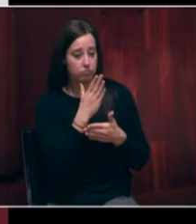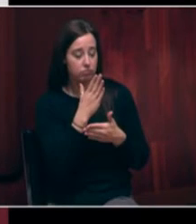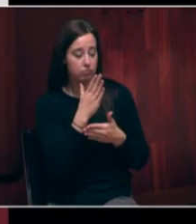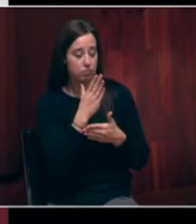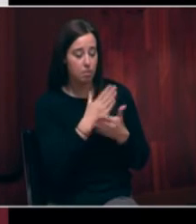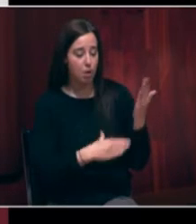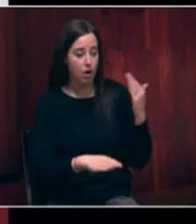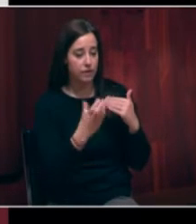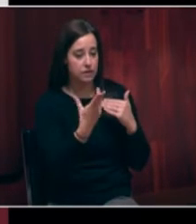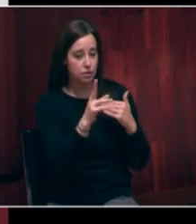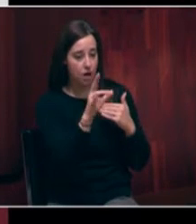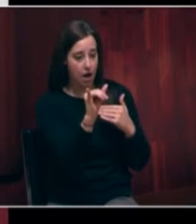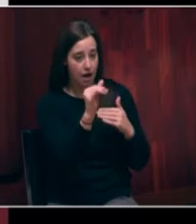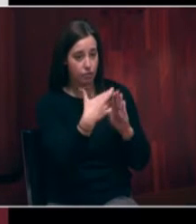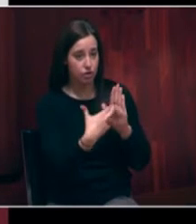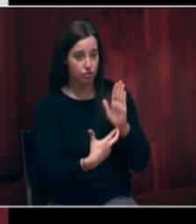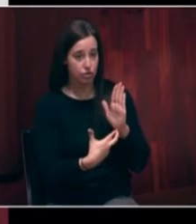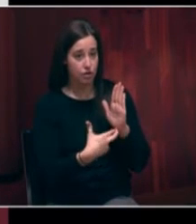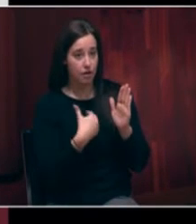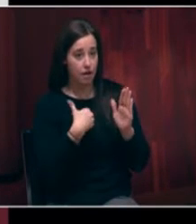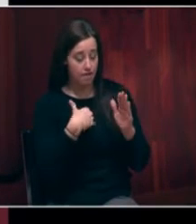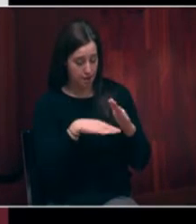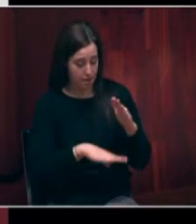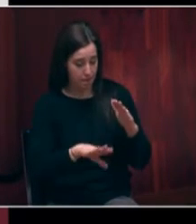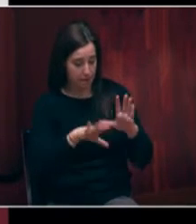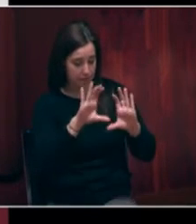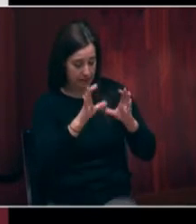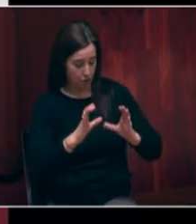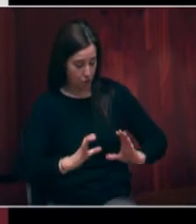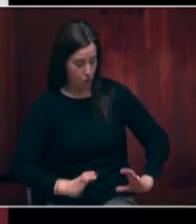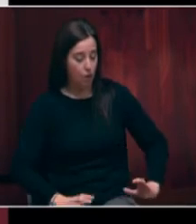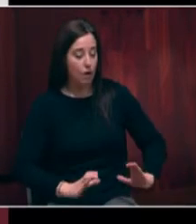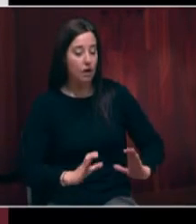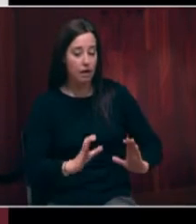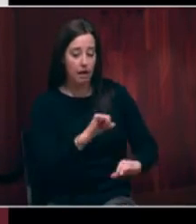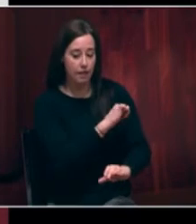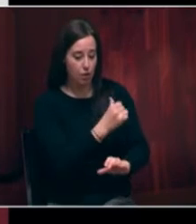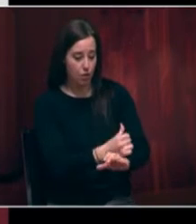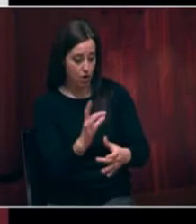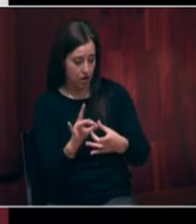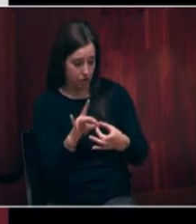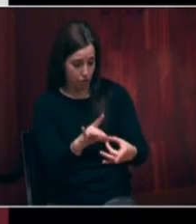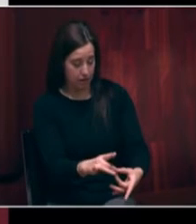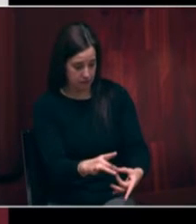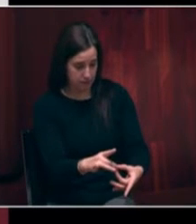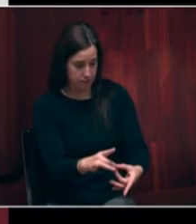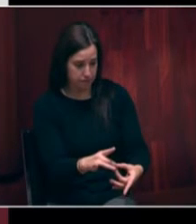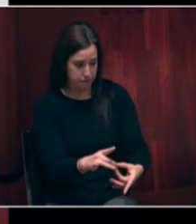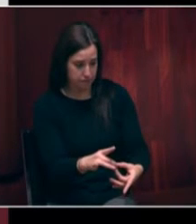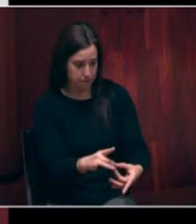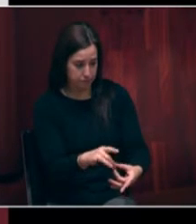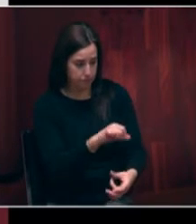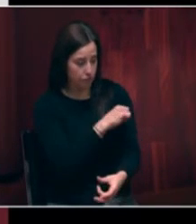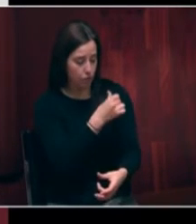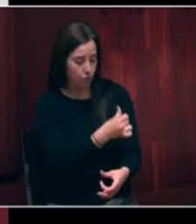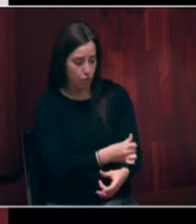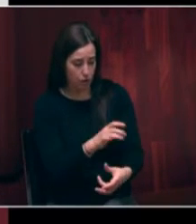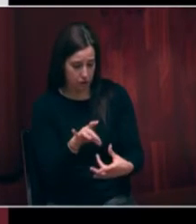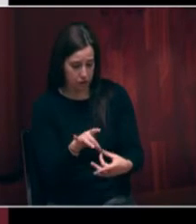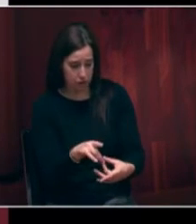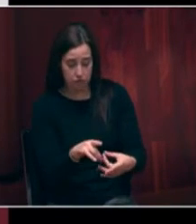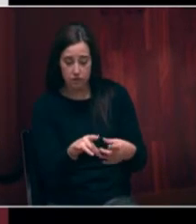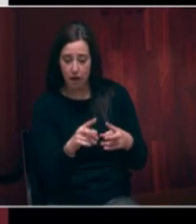basic description for every category or subcategory of CUI and the underlying authority that relates. The authorities will be identified as